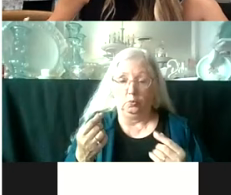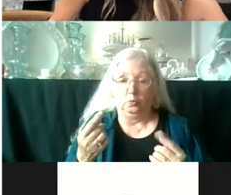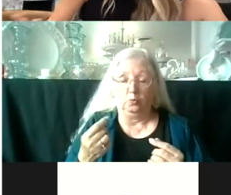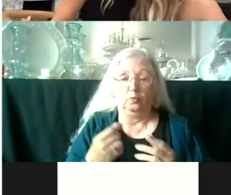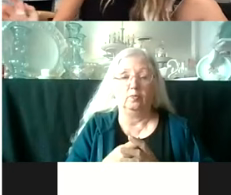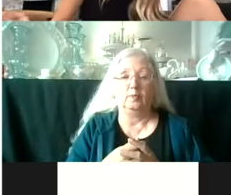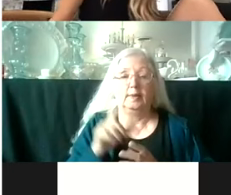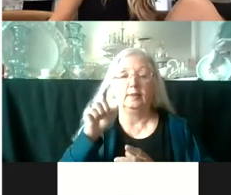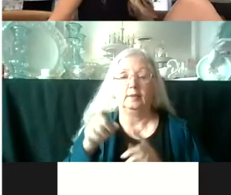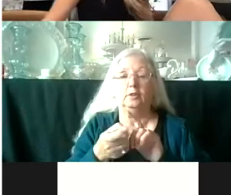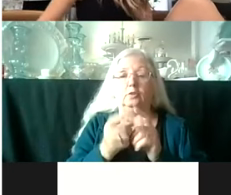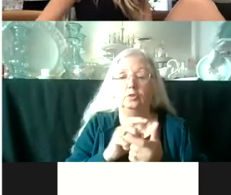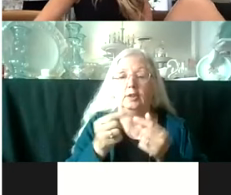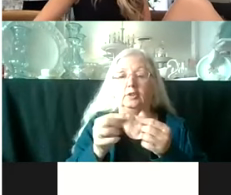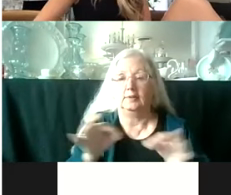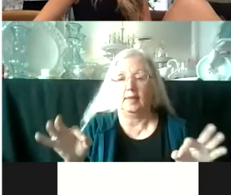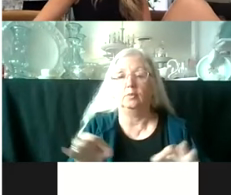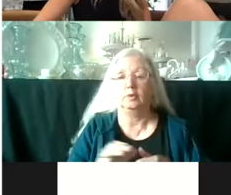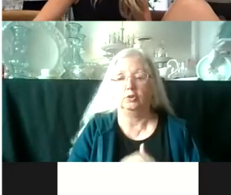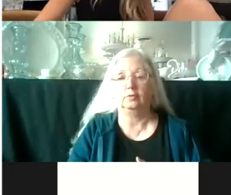we need to change the language.